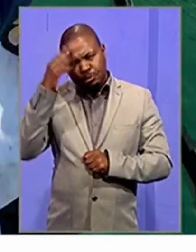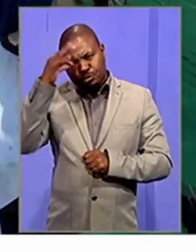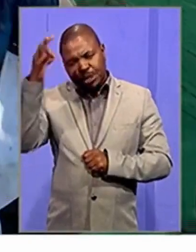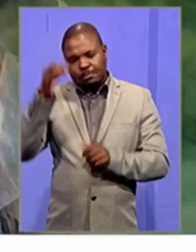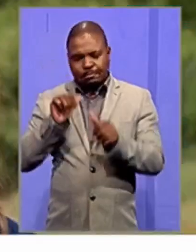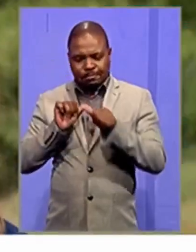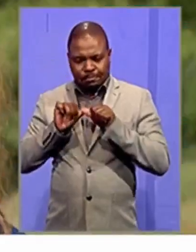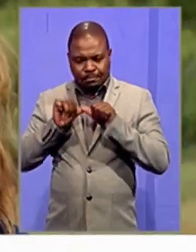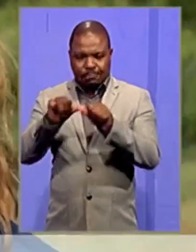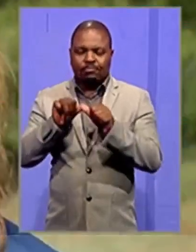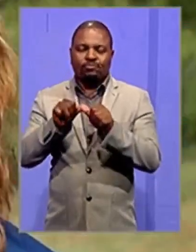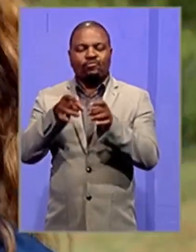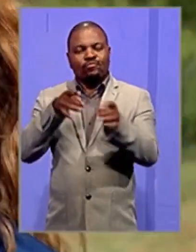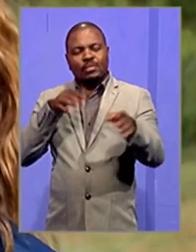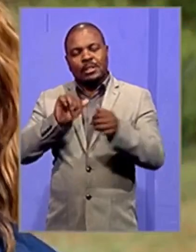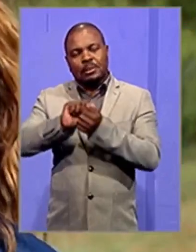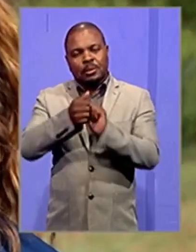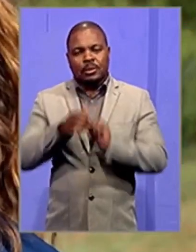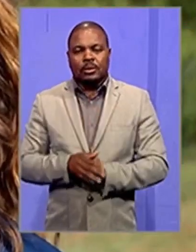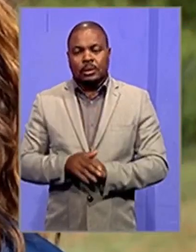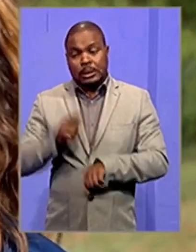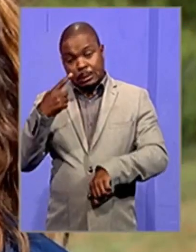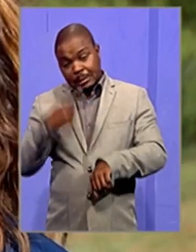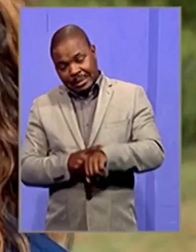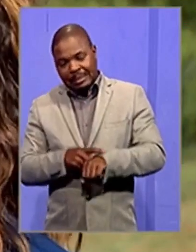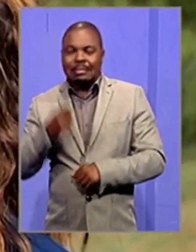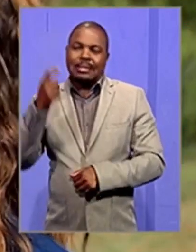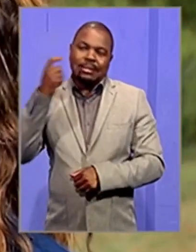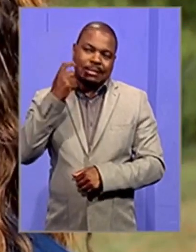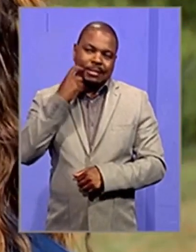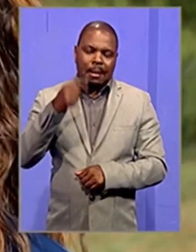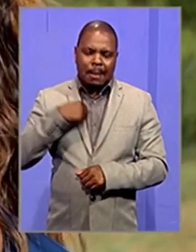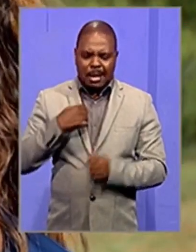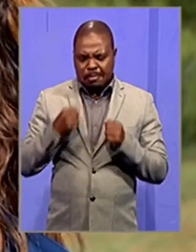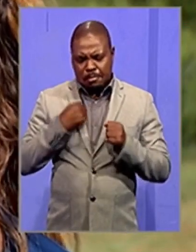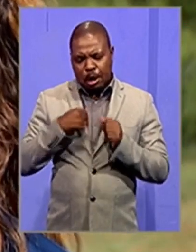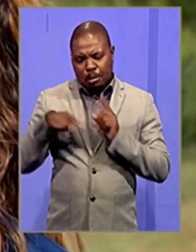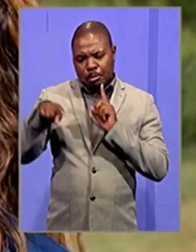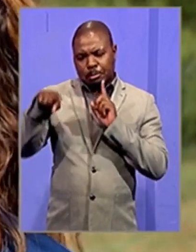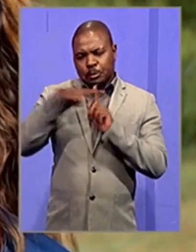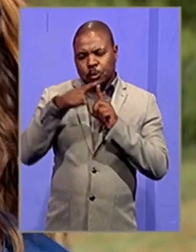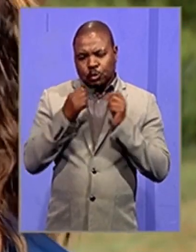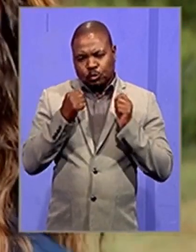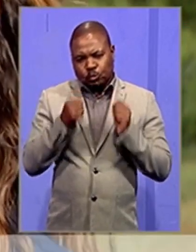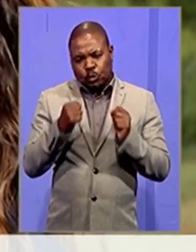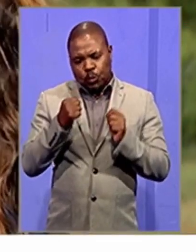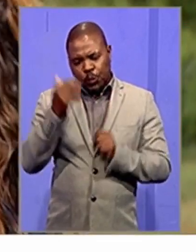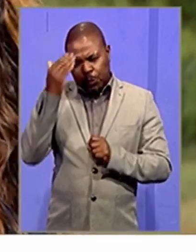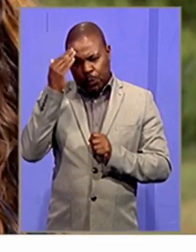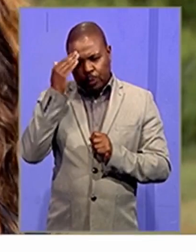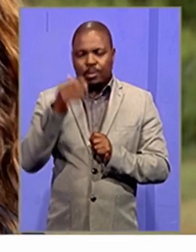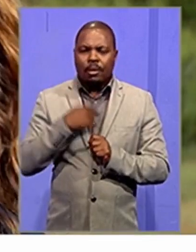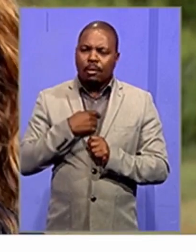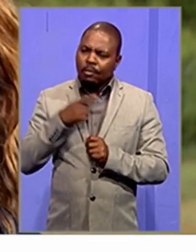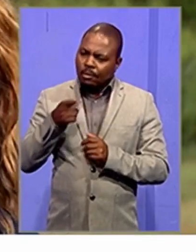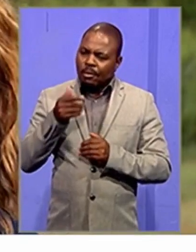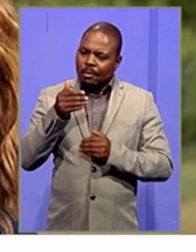papading ena. Other times it's easy, but I just keep remaining strong and a positive mind. I have plasters that help